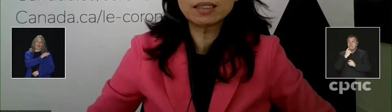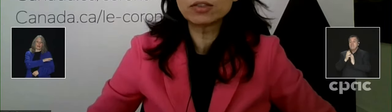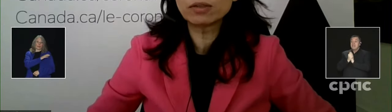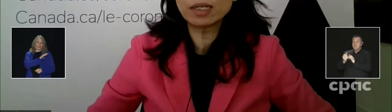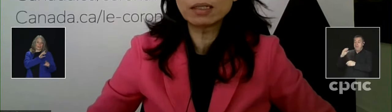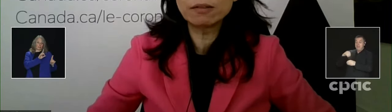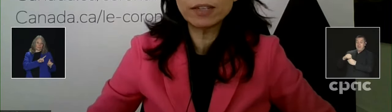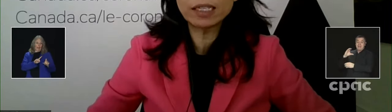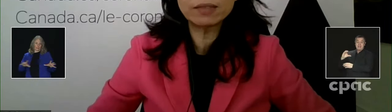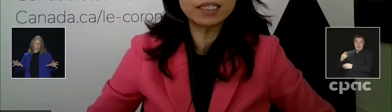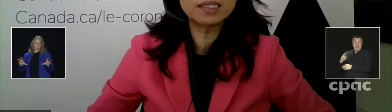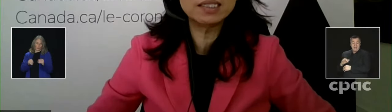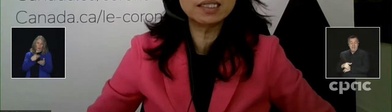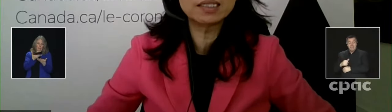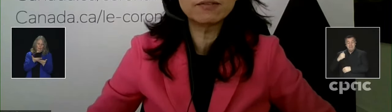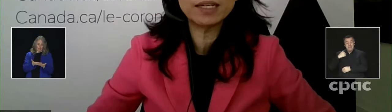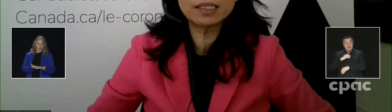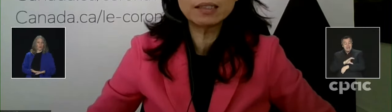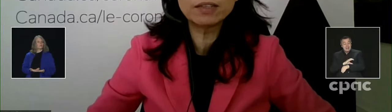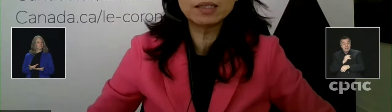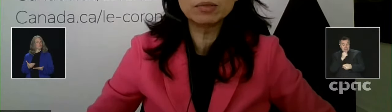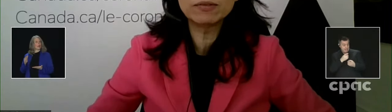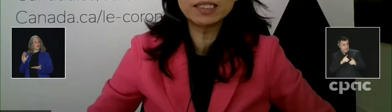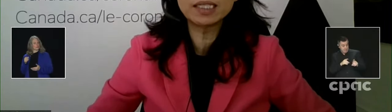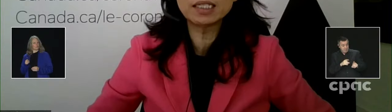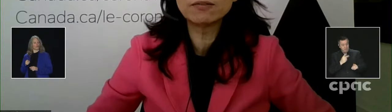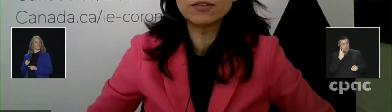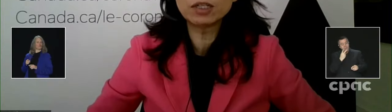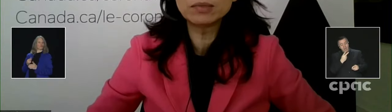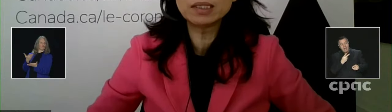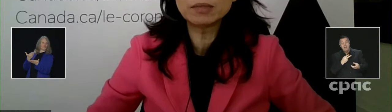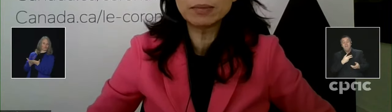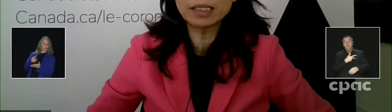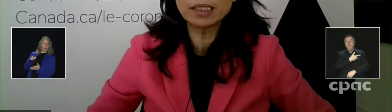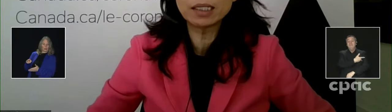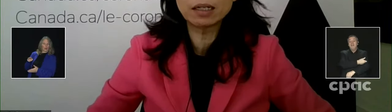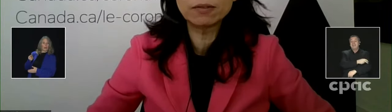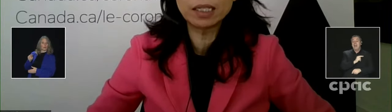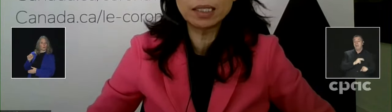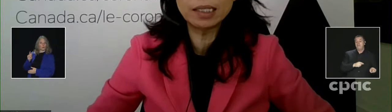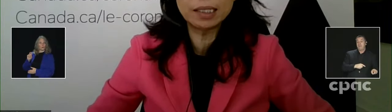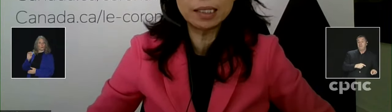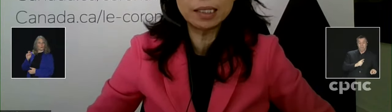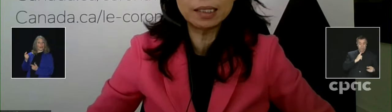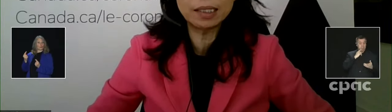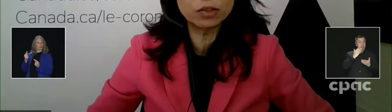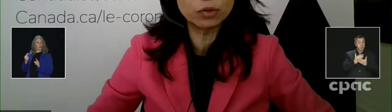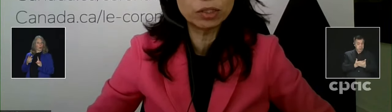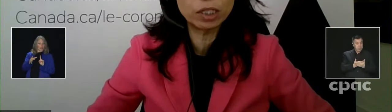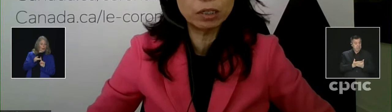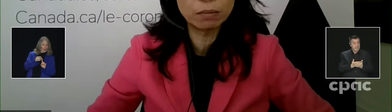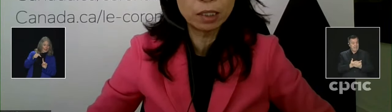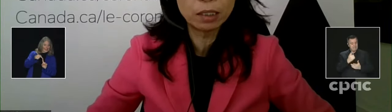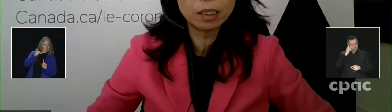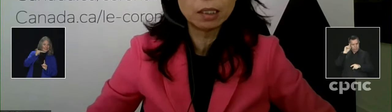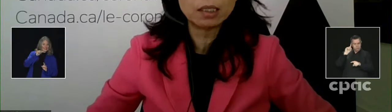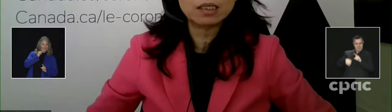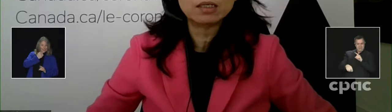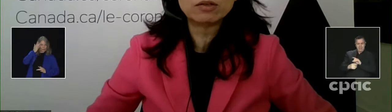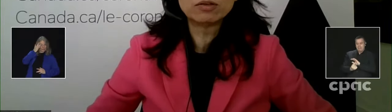to date show that Novavax vaccine is effective in preventing confirmed symptomatic COVID-19 disease in the short